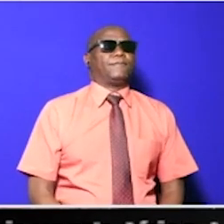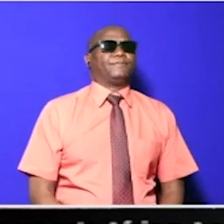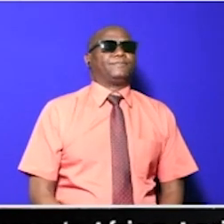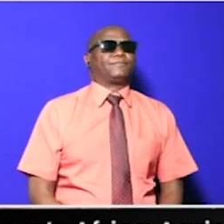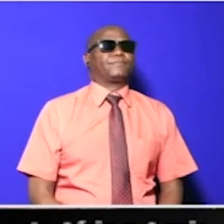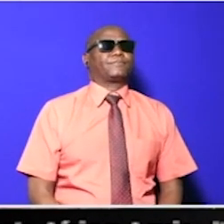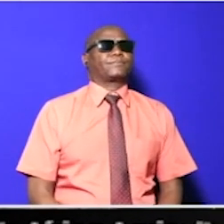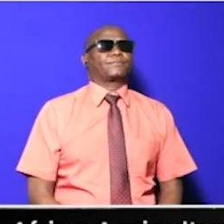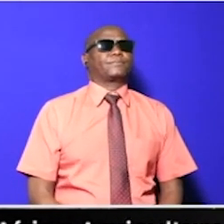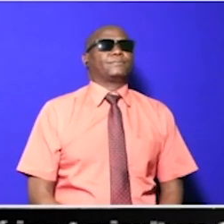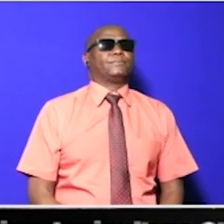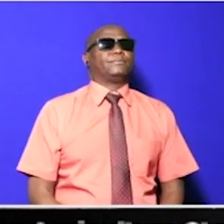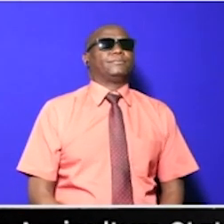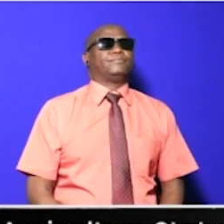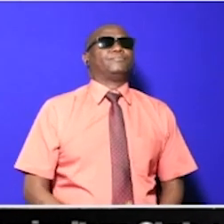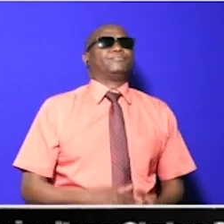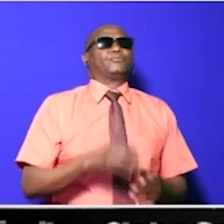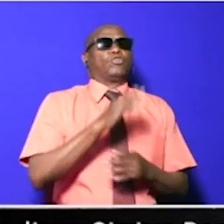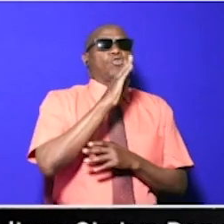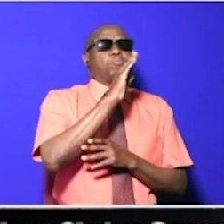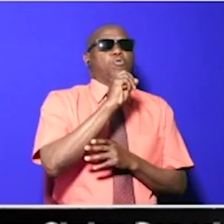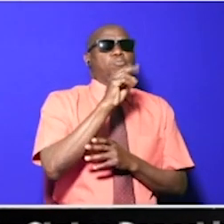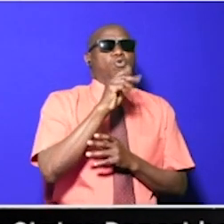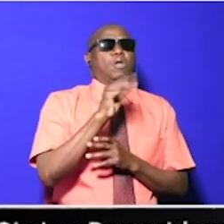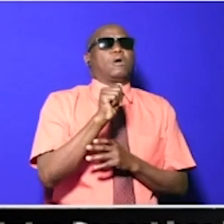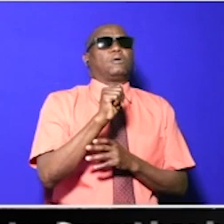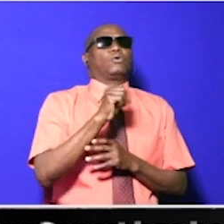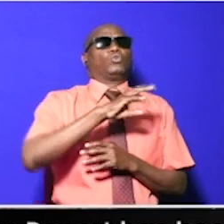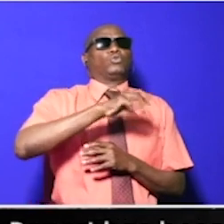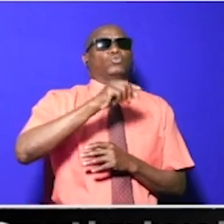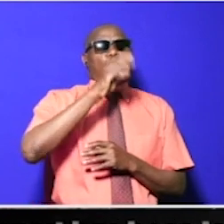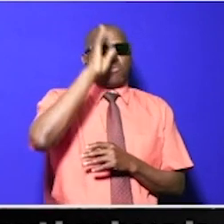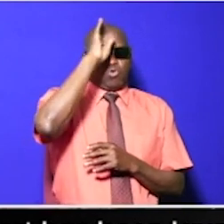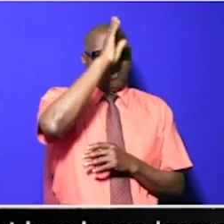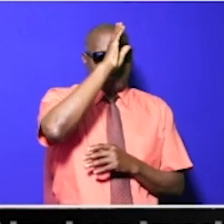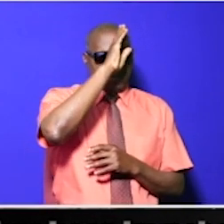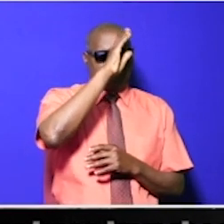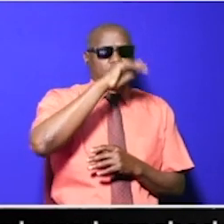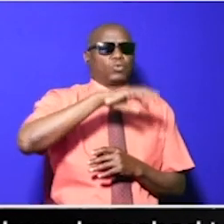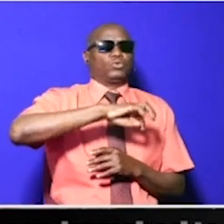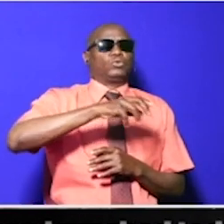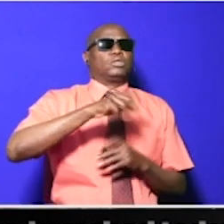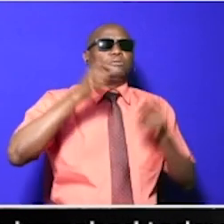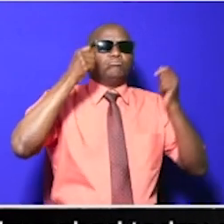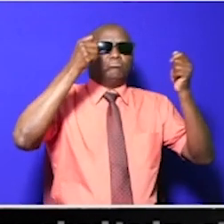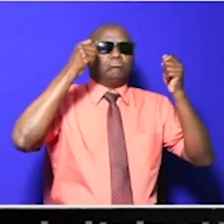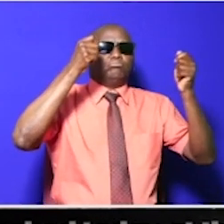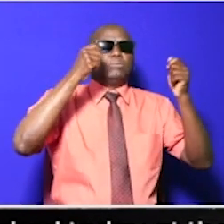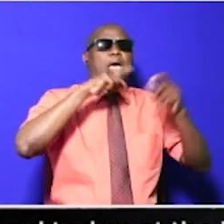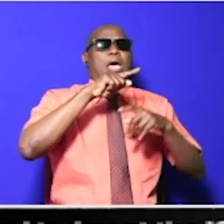mind, residents of Bumula constituency in Bungoma County are up in arms protesting against Bumula